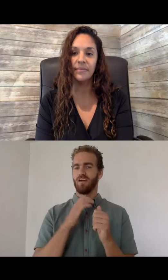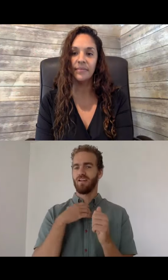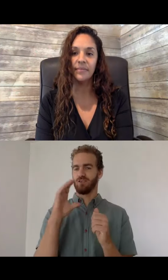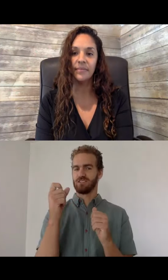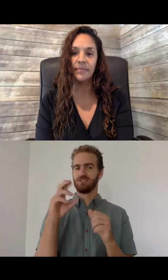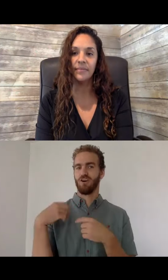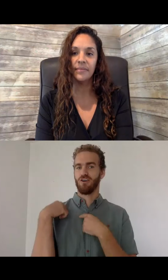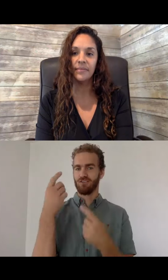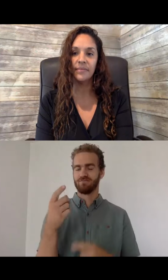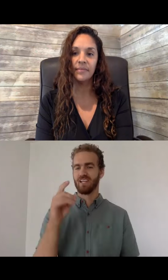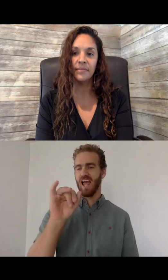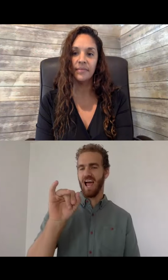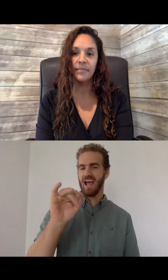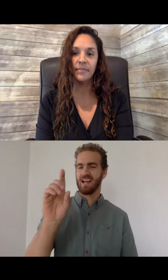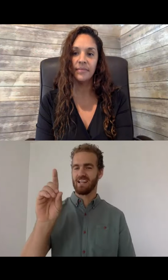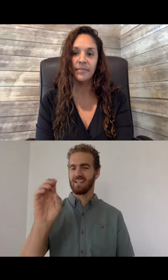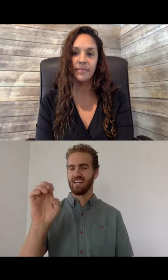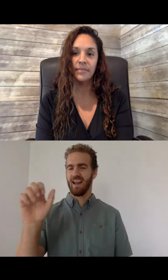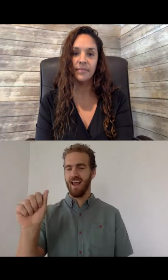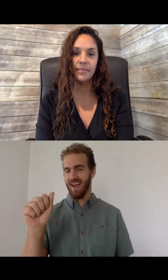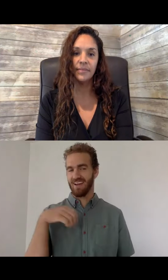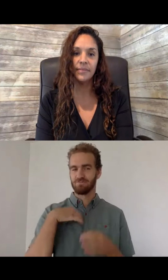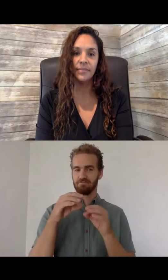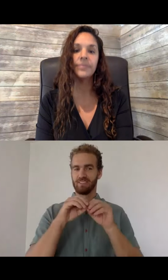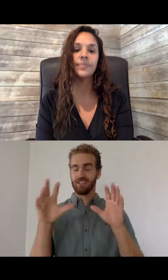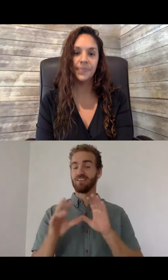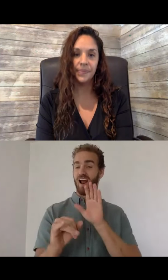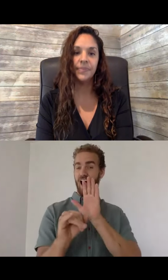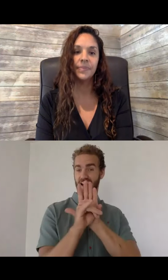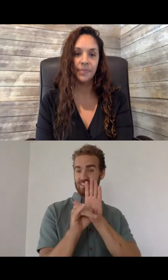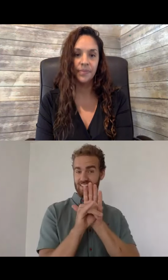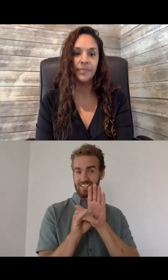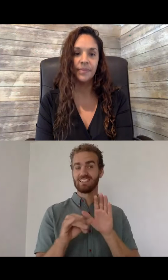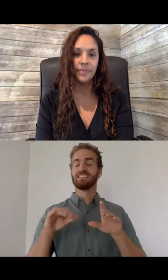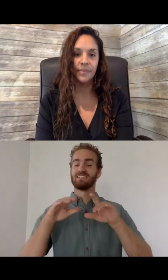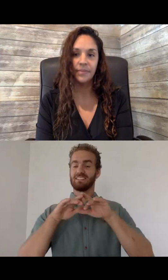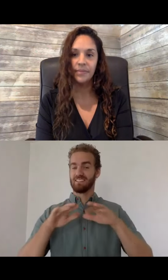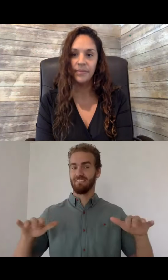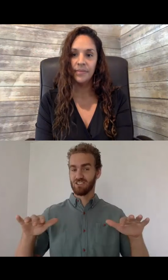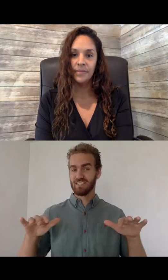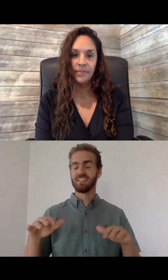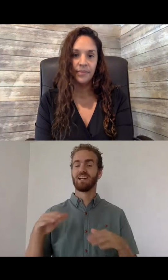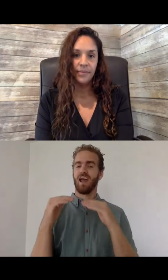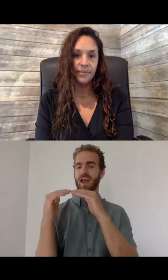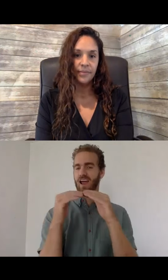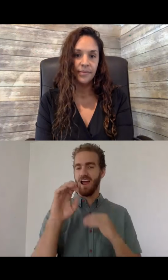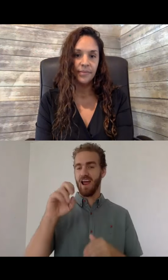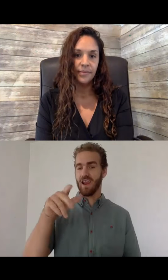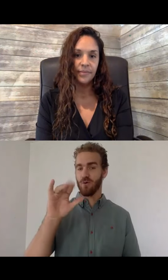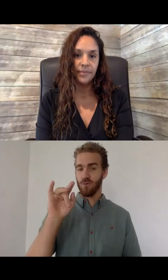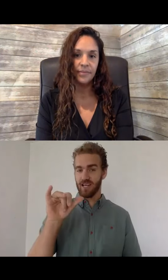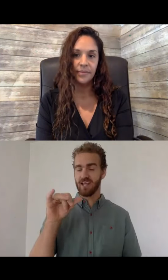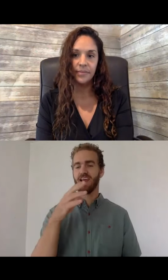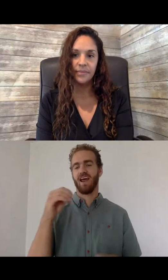Our inclusive philosophy approach with CSDR is IDEA. So it's identity,